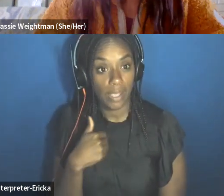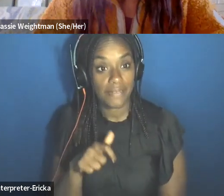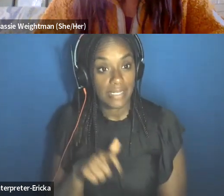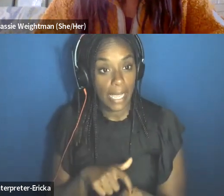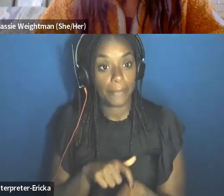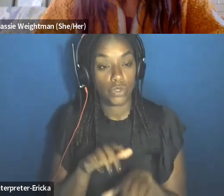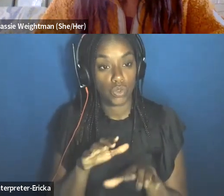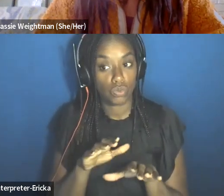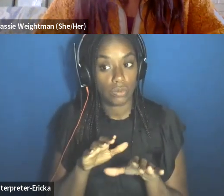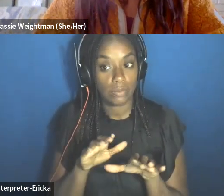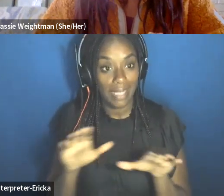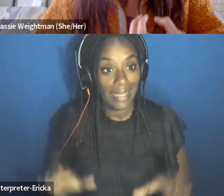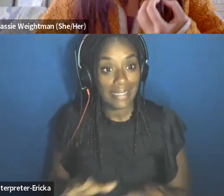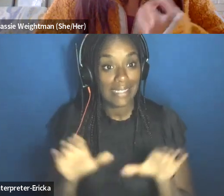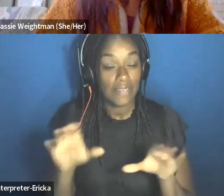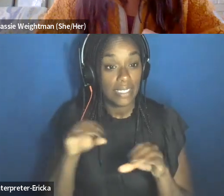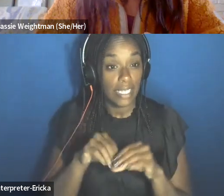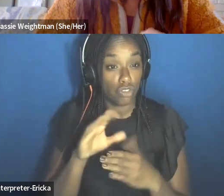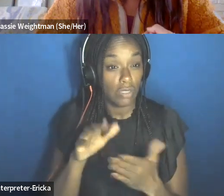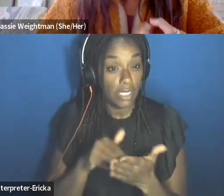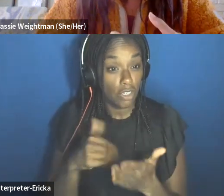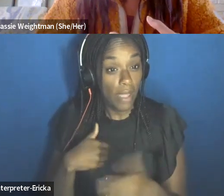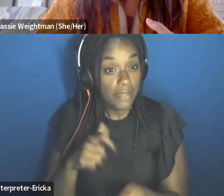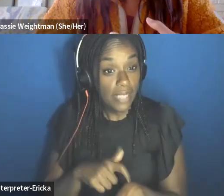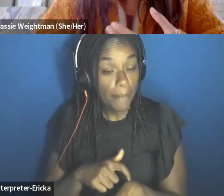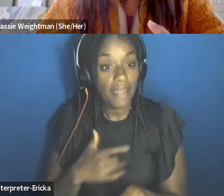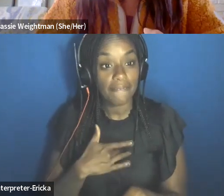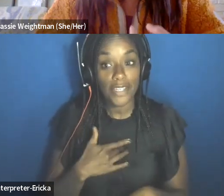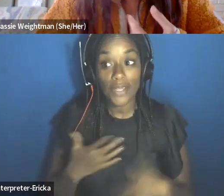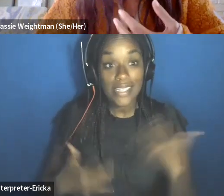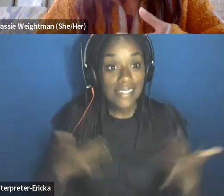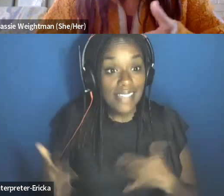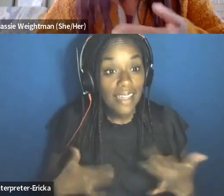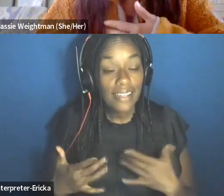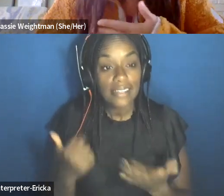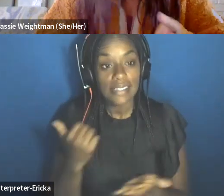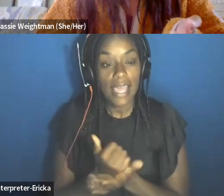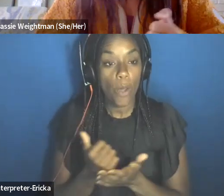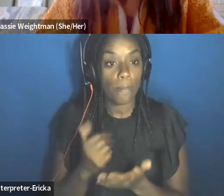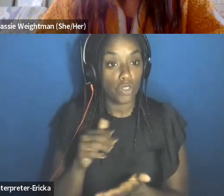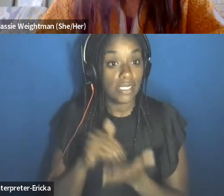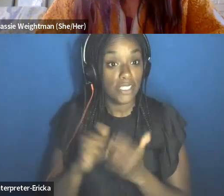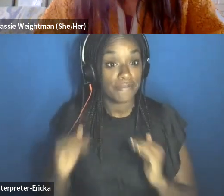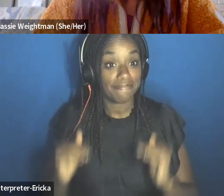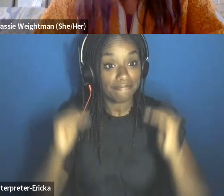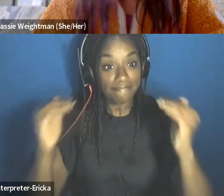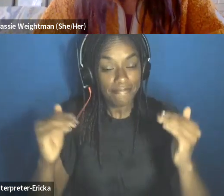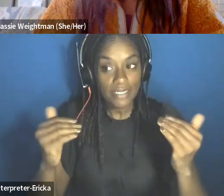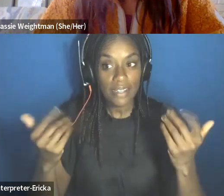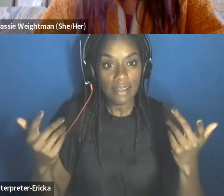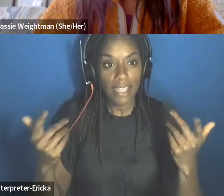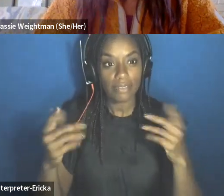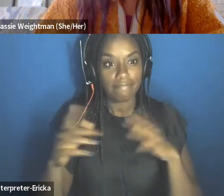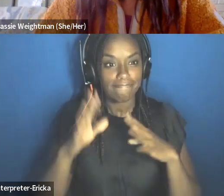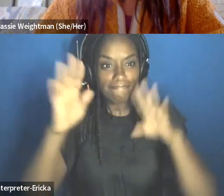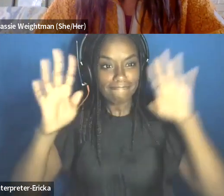your center that feel really exciting to help move your center ahead in ways that are thinking outside of the box? Have you had time to